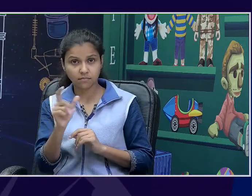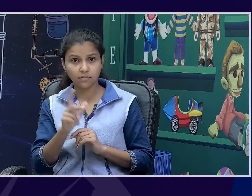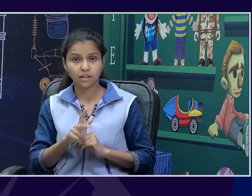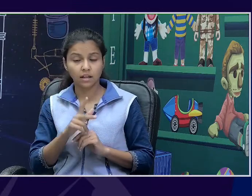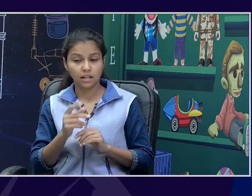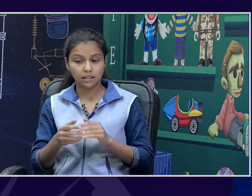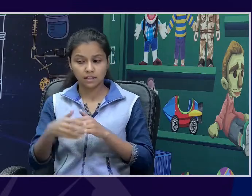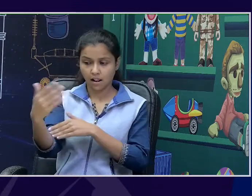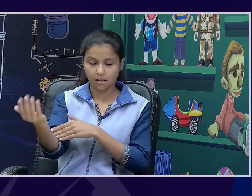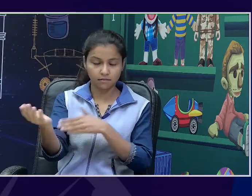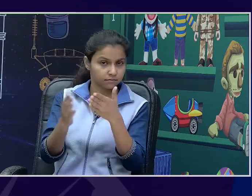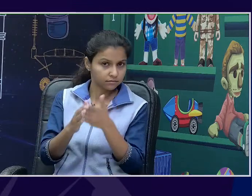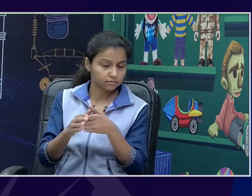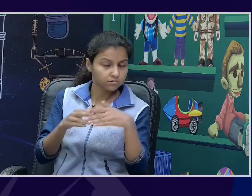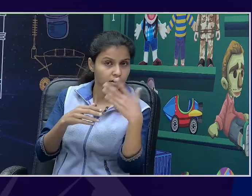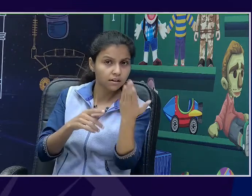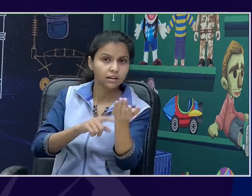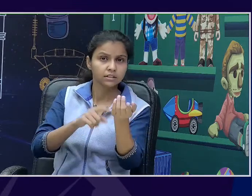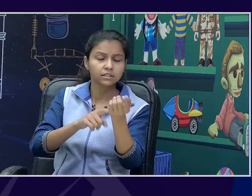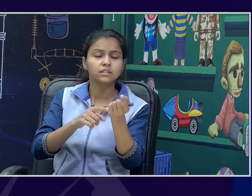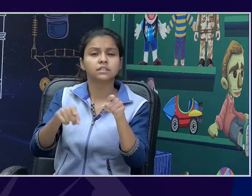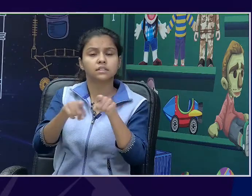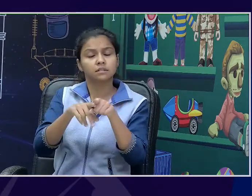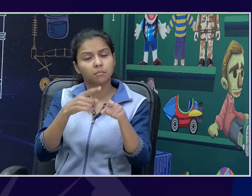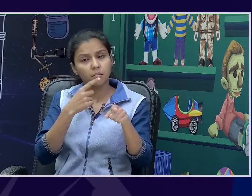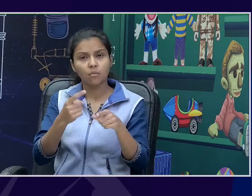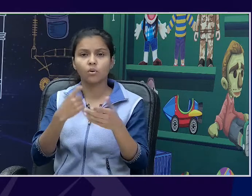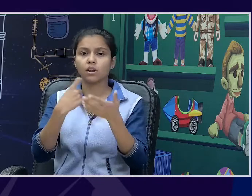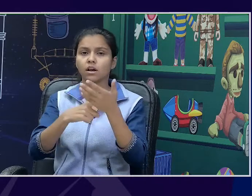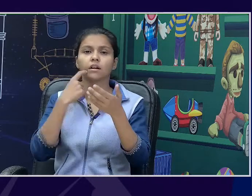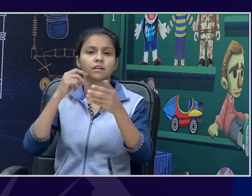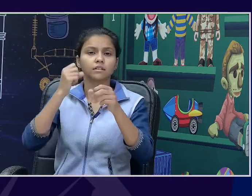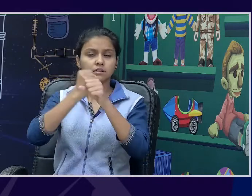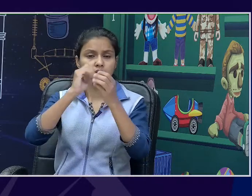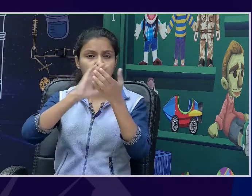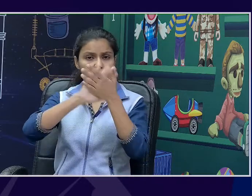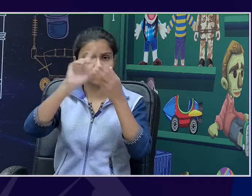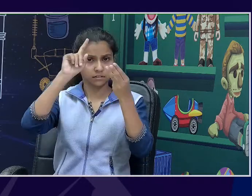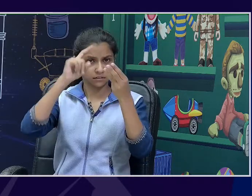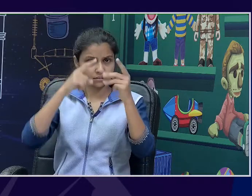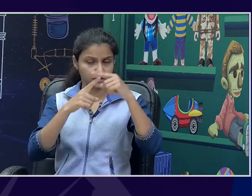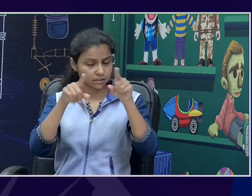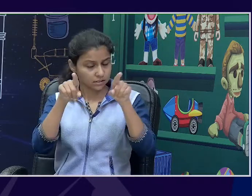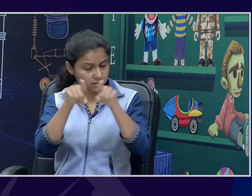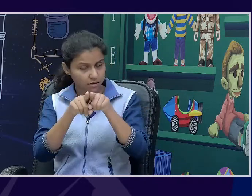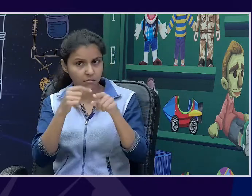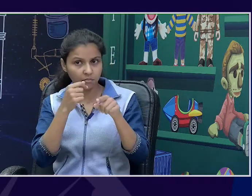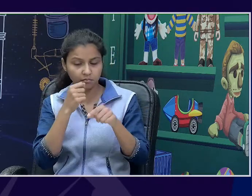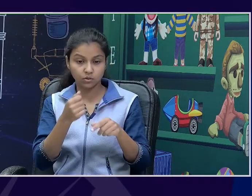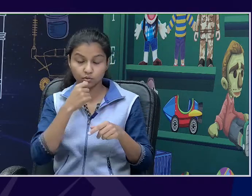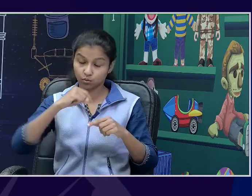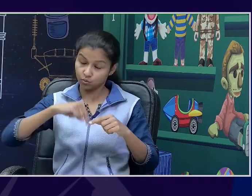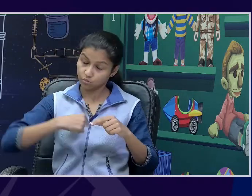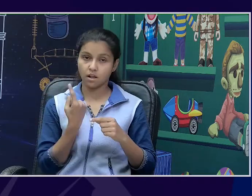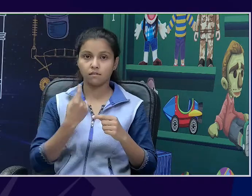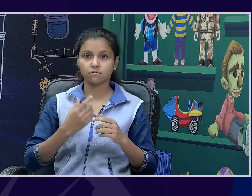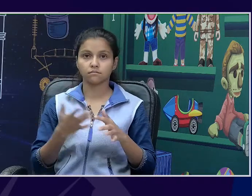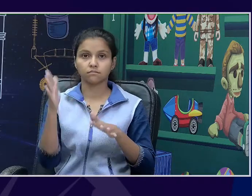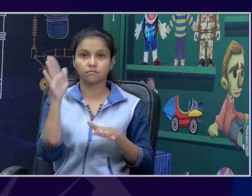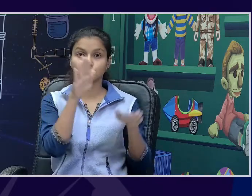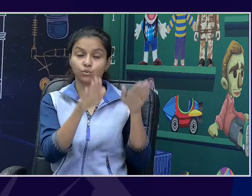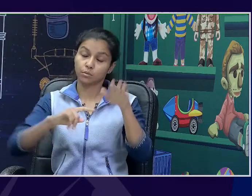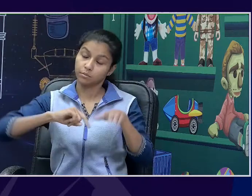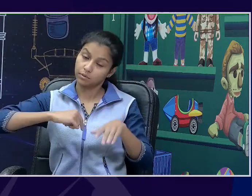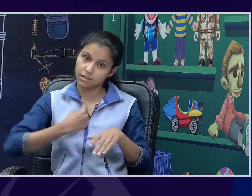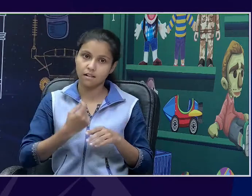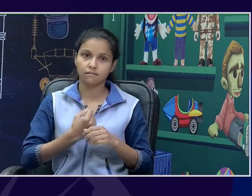instructor left the writer for a certain minute of time, so that he sees that if the writer is able to swim independently, the writer